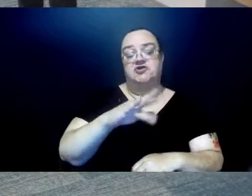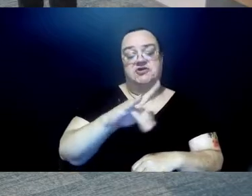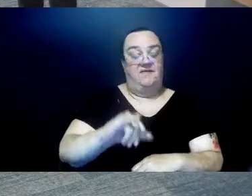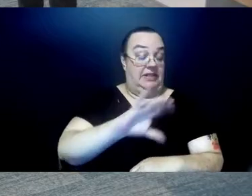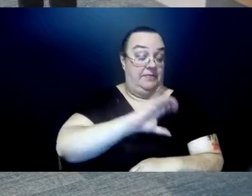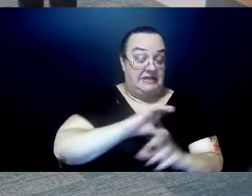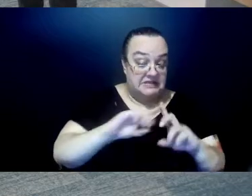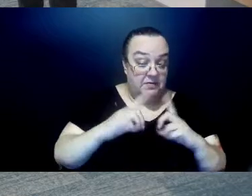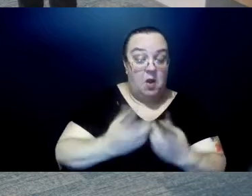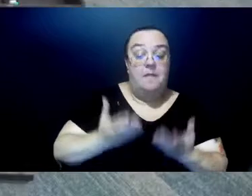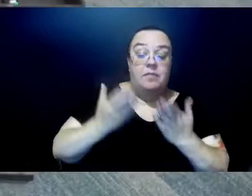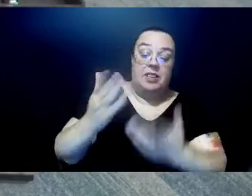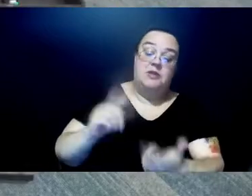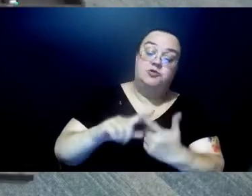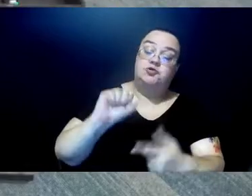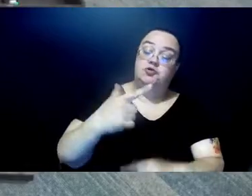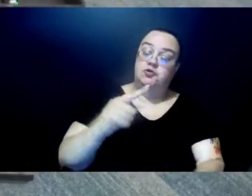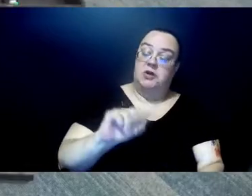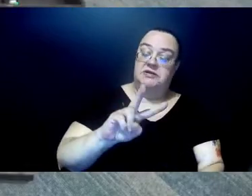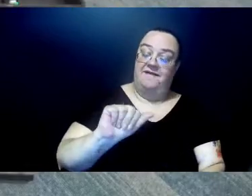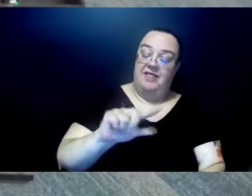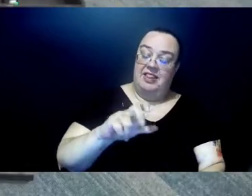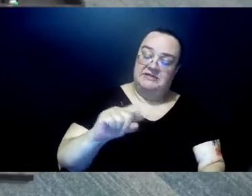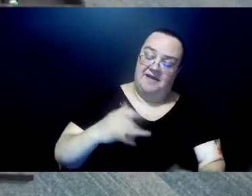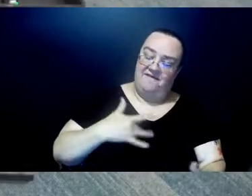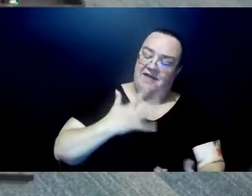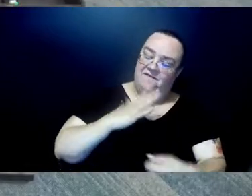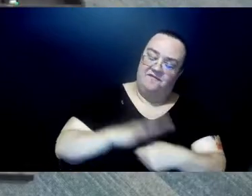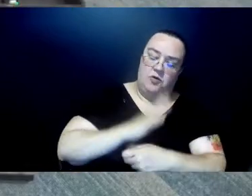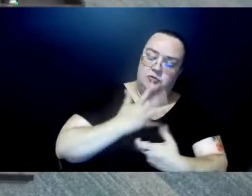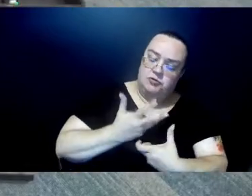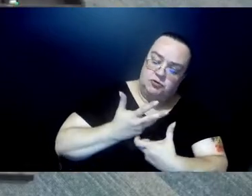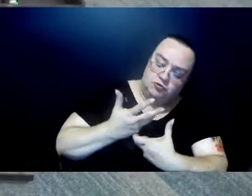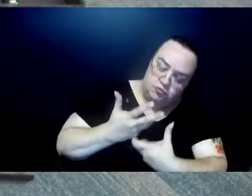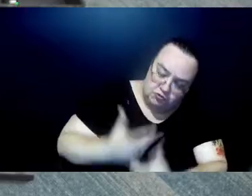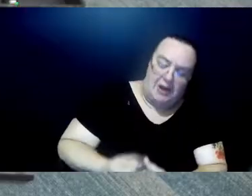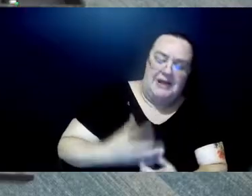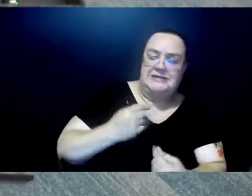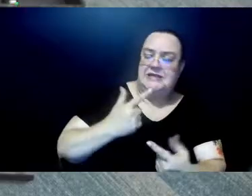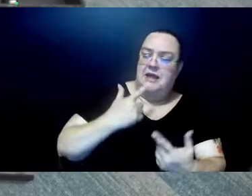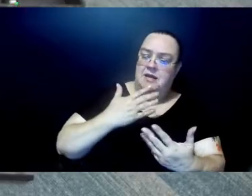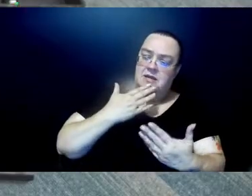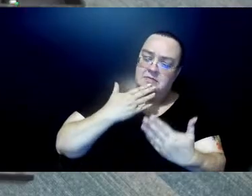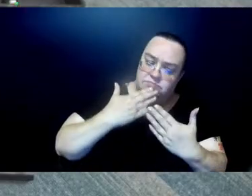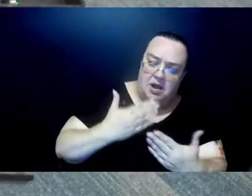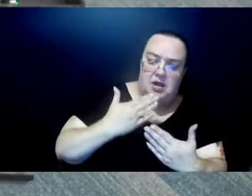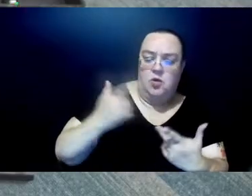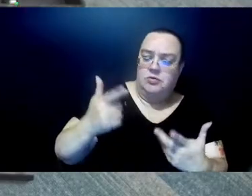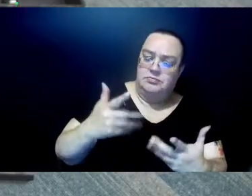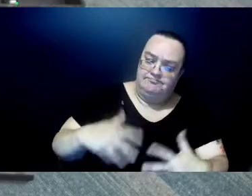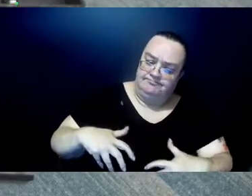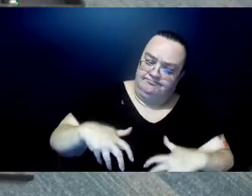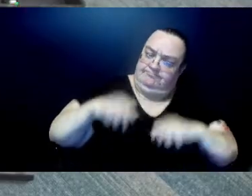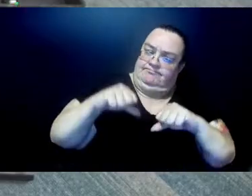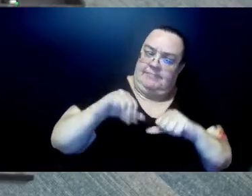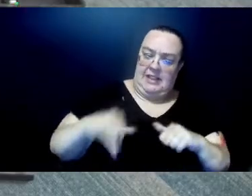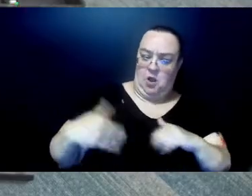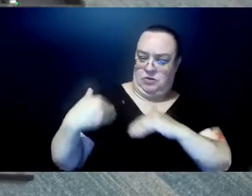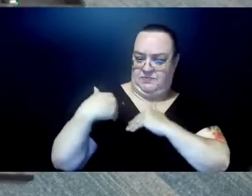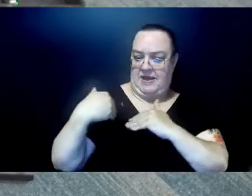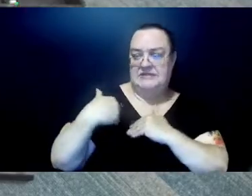of our trust and confidence and gratitude for your taking on the responsibility. Thank you, sir.